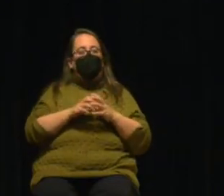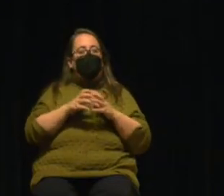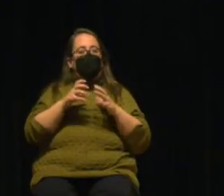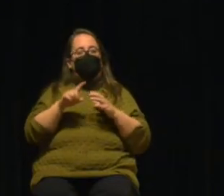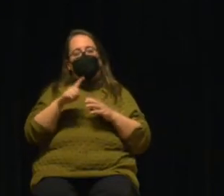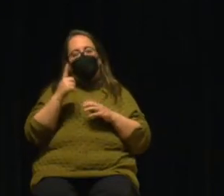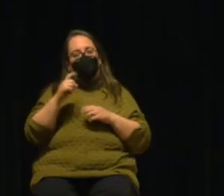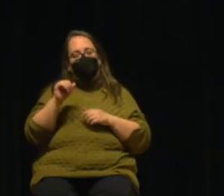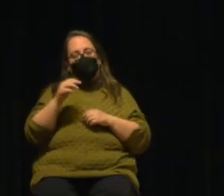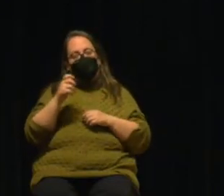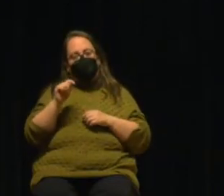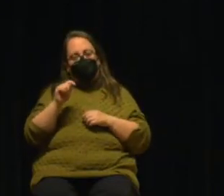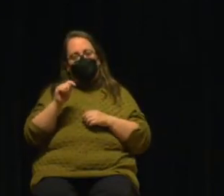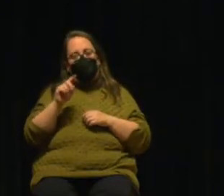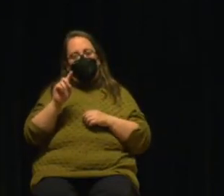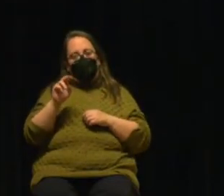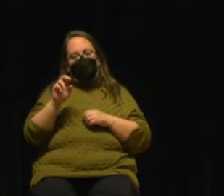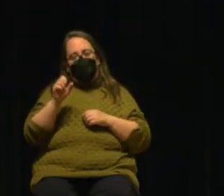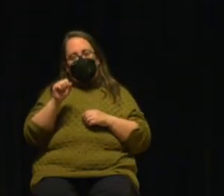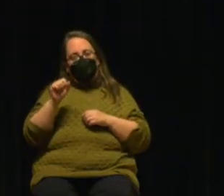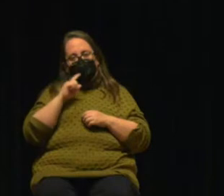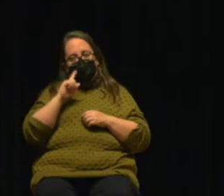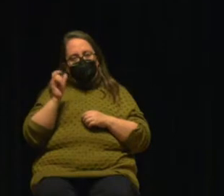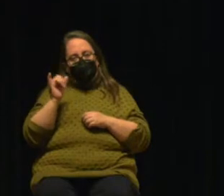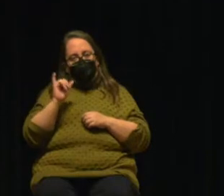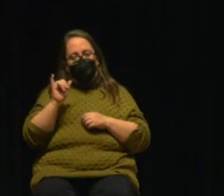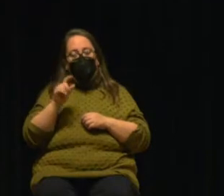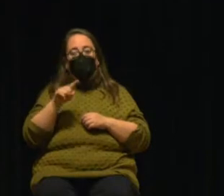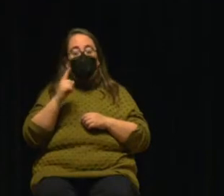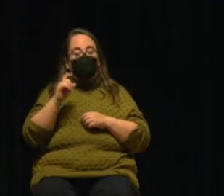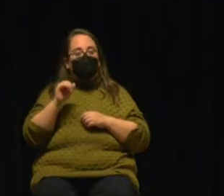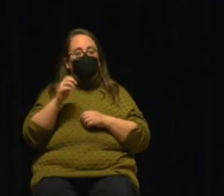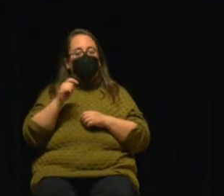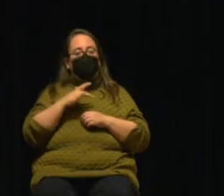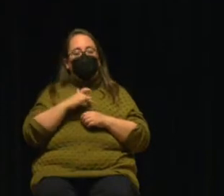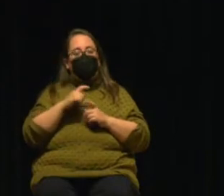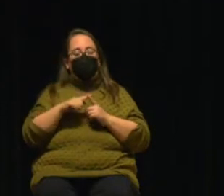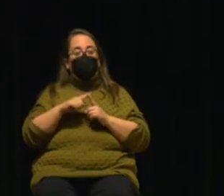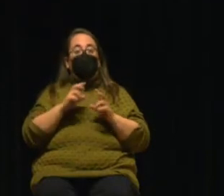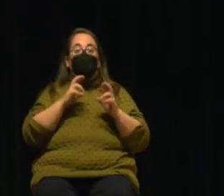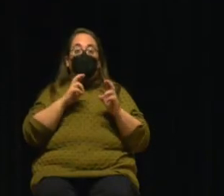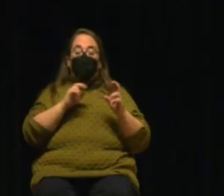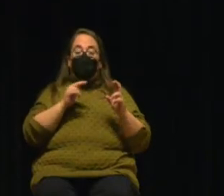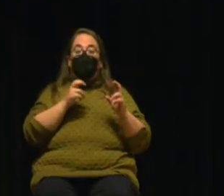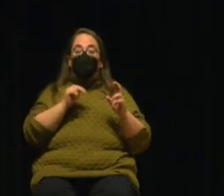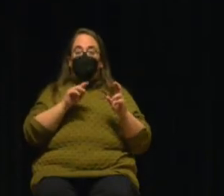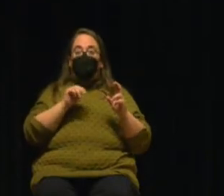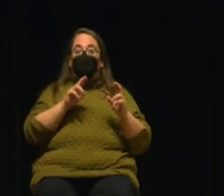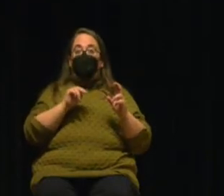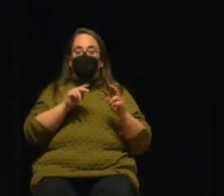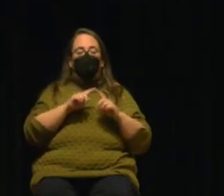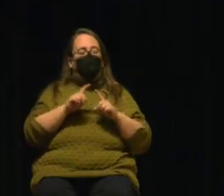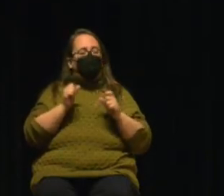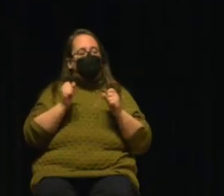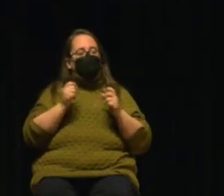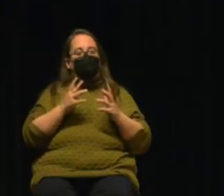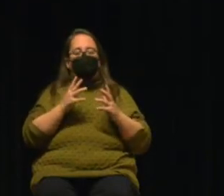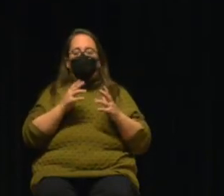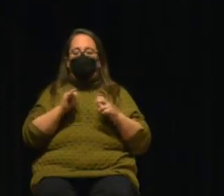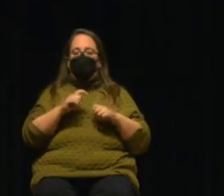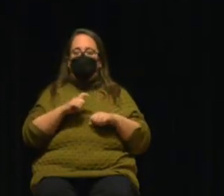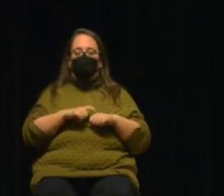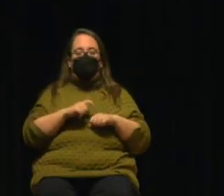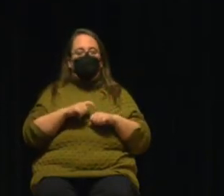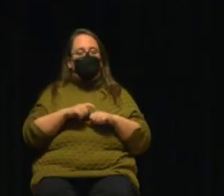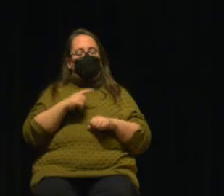Black abolitionists. Douglass, I think, is a similar case, right? Black abolitionists tended to respect John Brown, but many of them at this